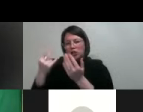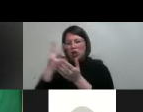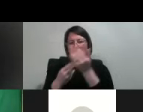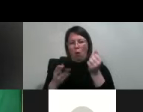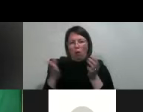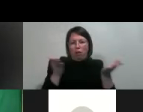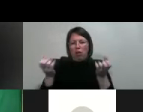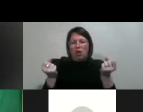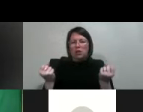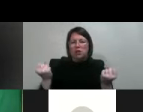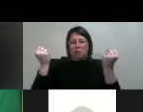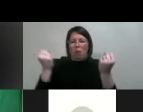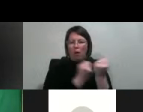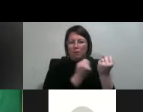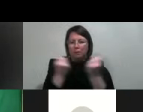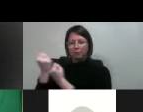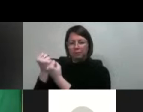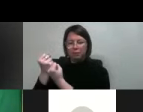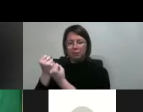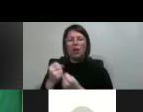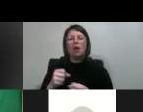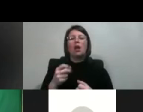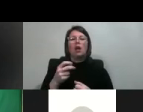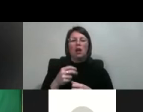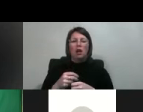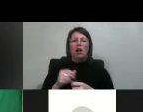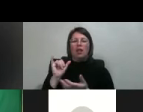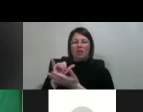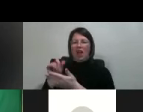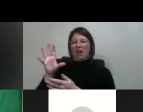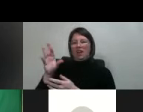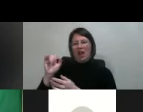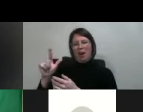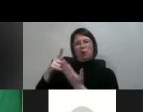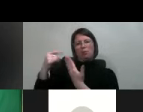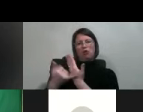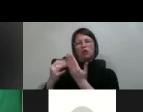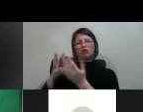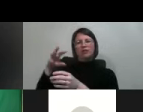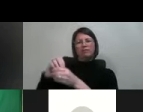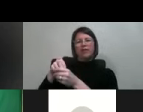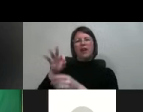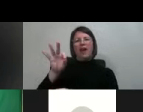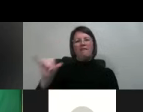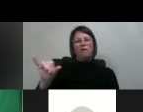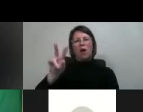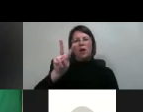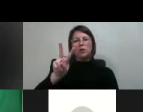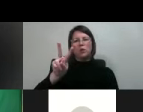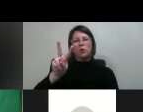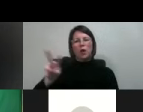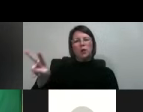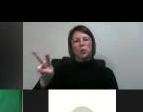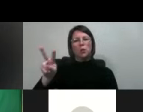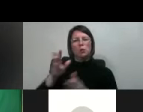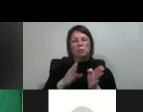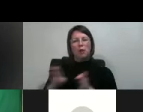and the capital funds are being programmed as part of our fiscal 22 capital planning process.